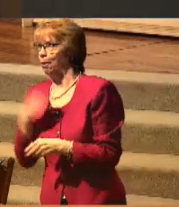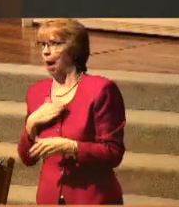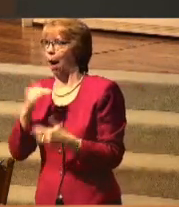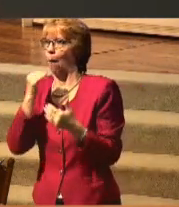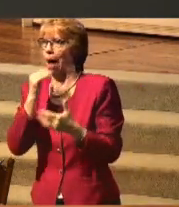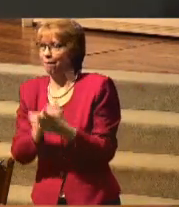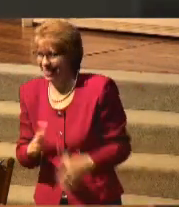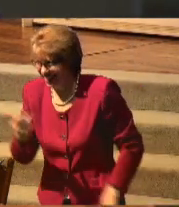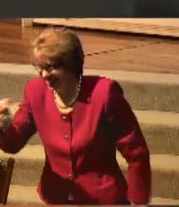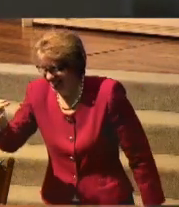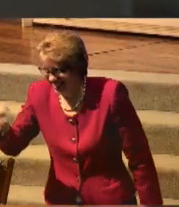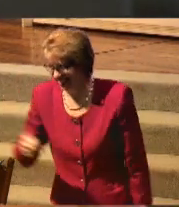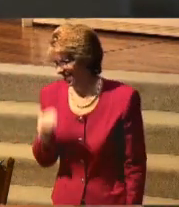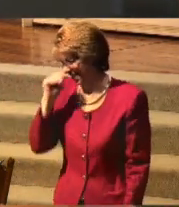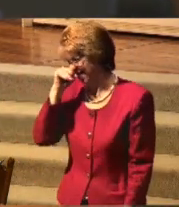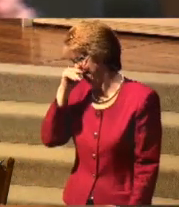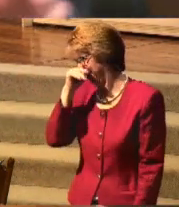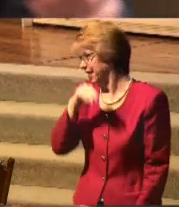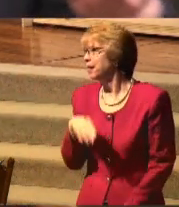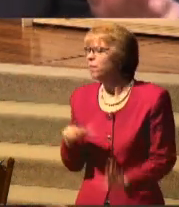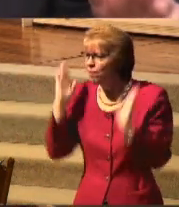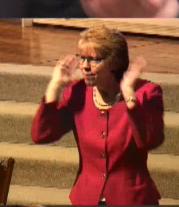Now listen, folks.